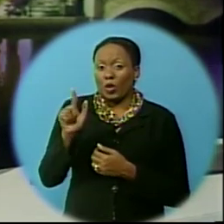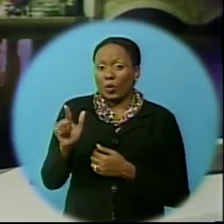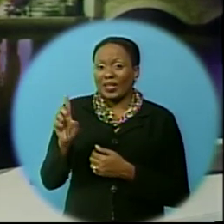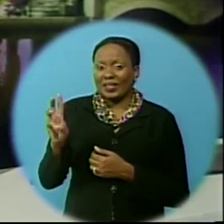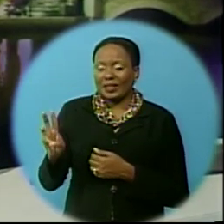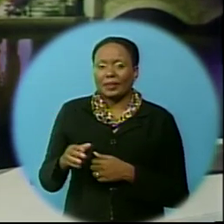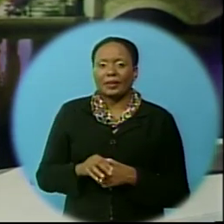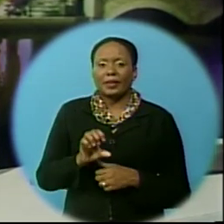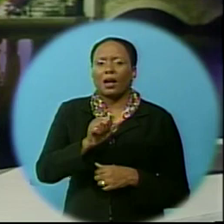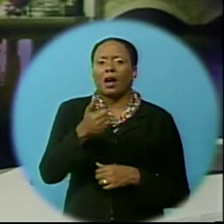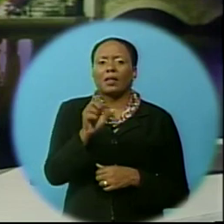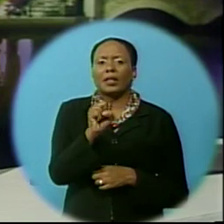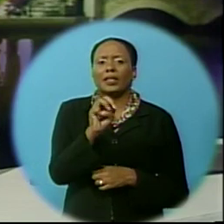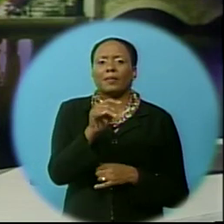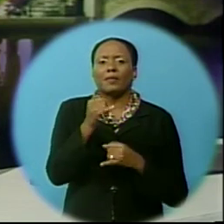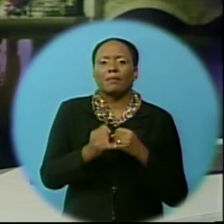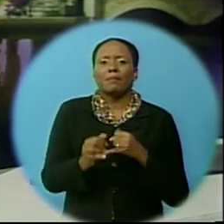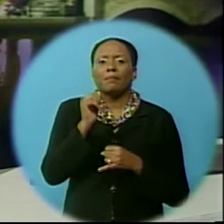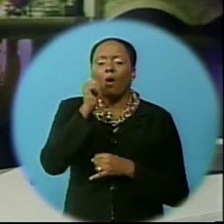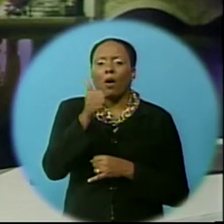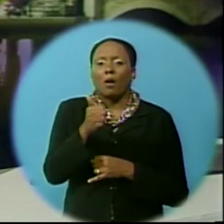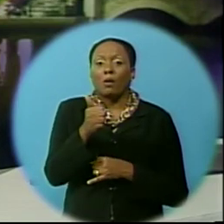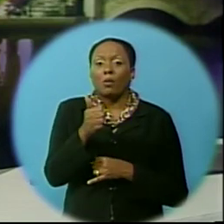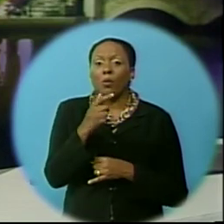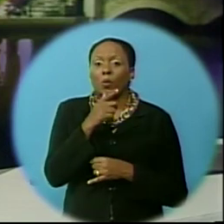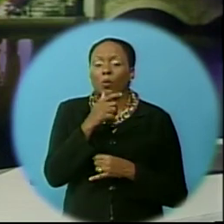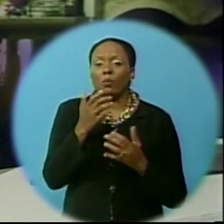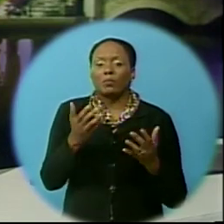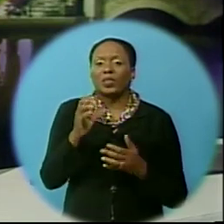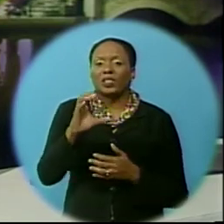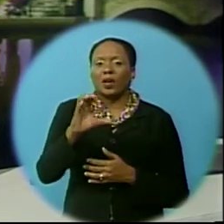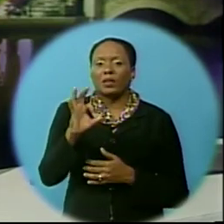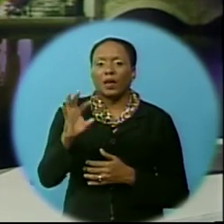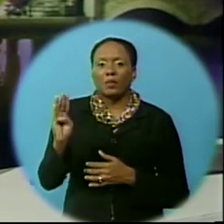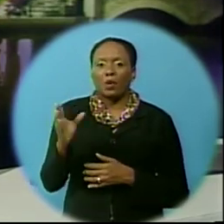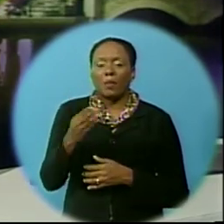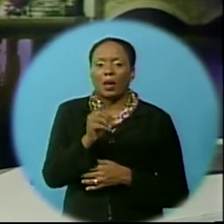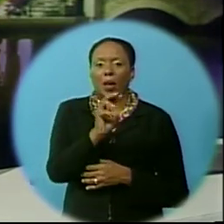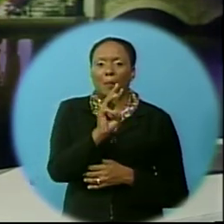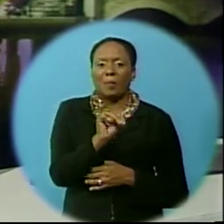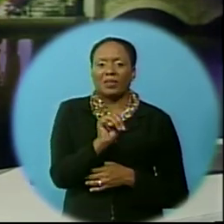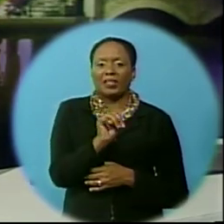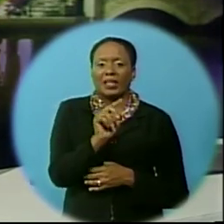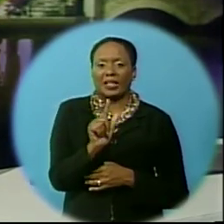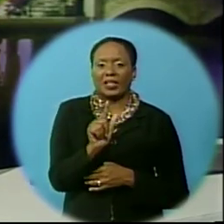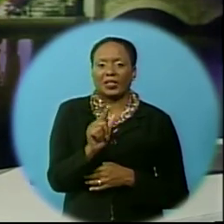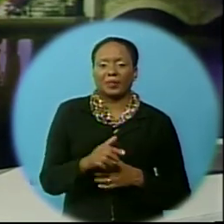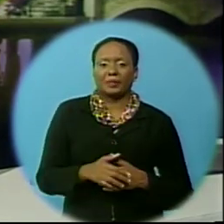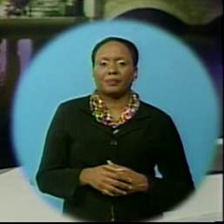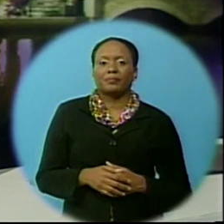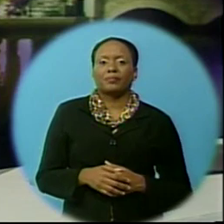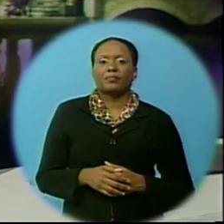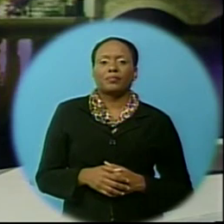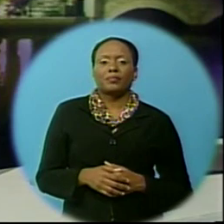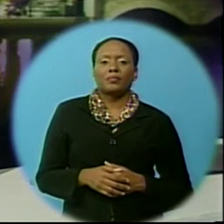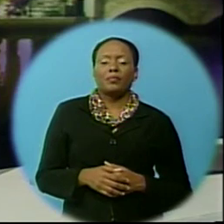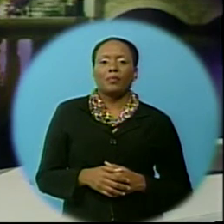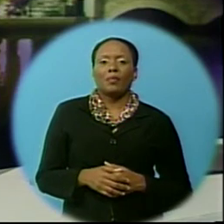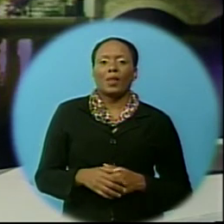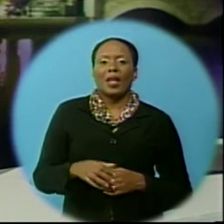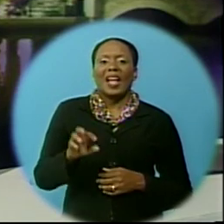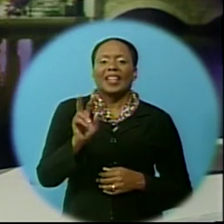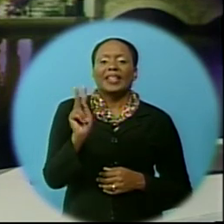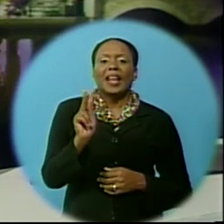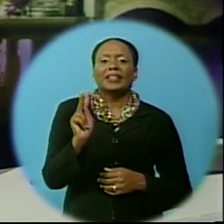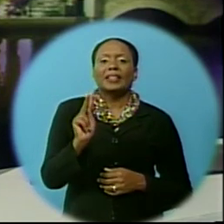is tomorrow at Dover between Charles F. Broom and Milton Lynch. Kensington Oval Management Inc.